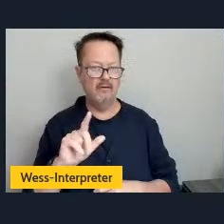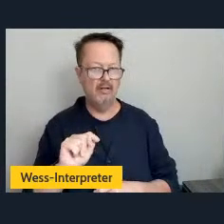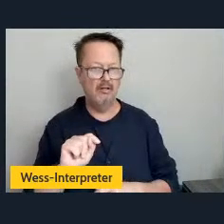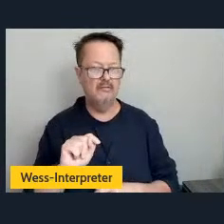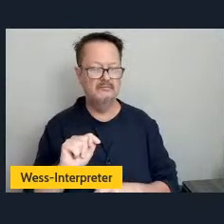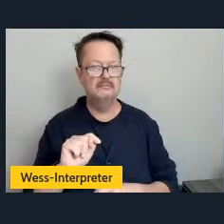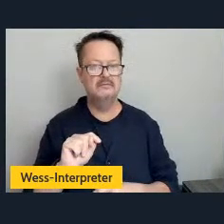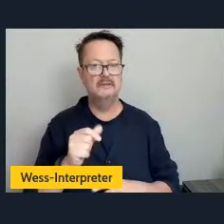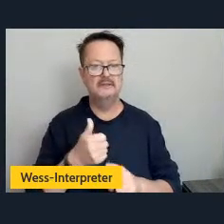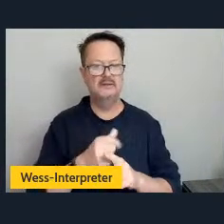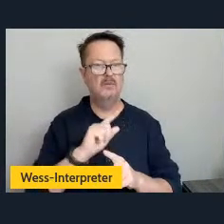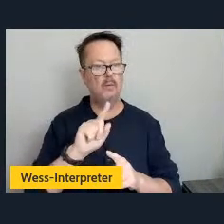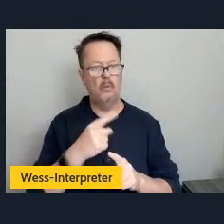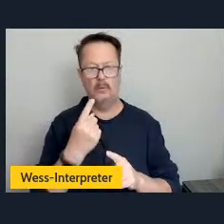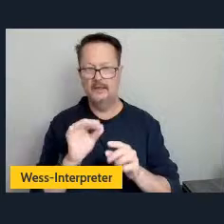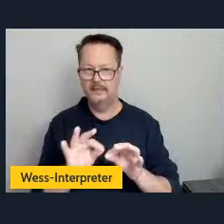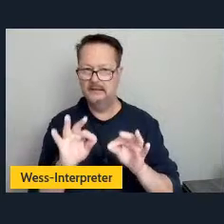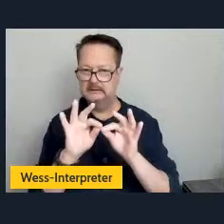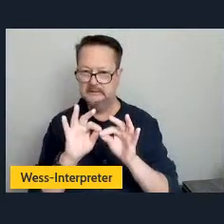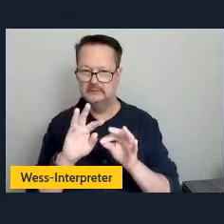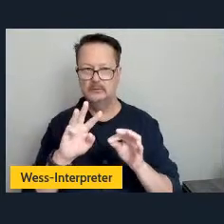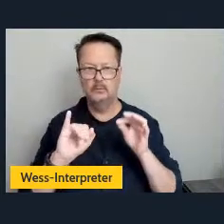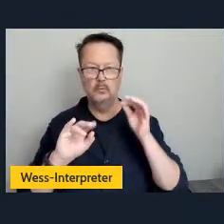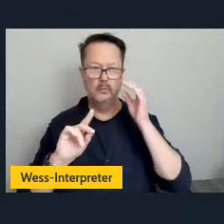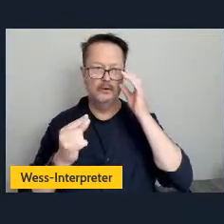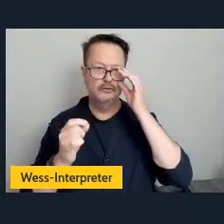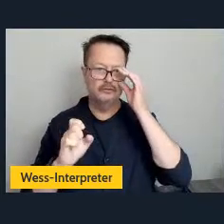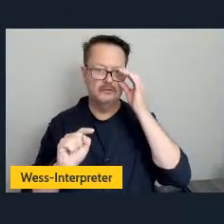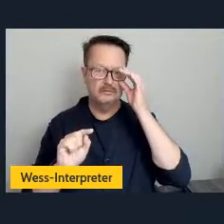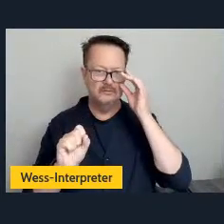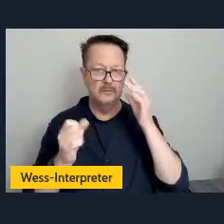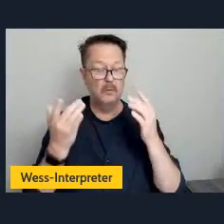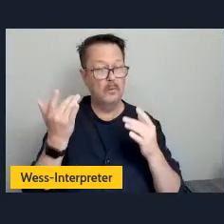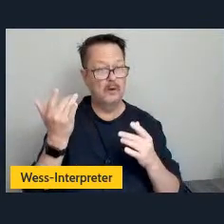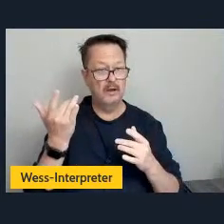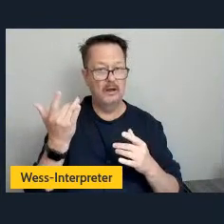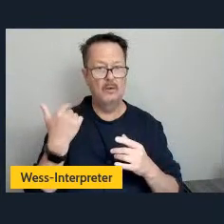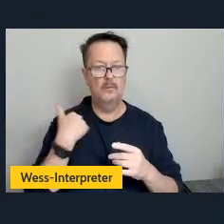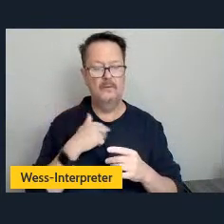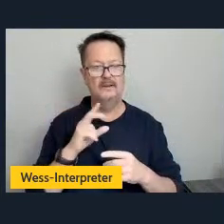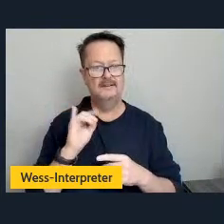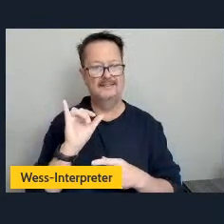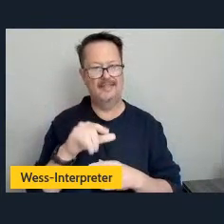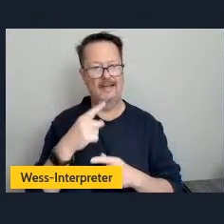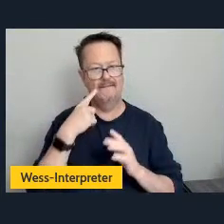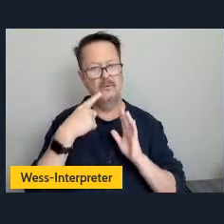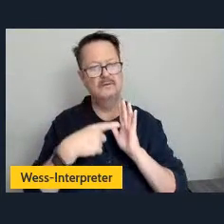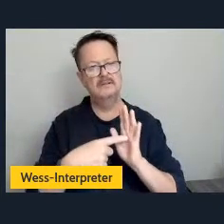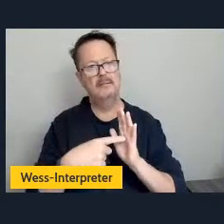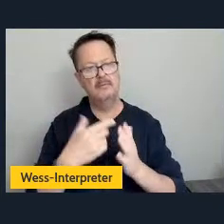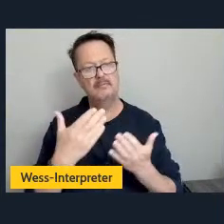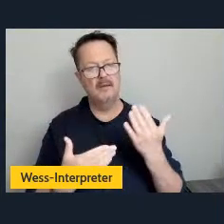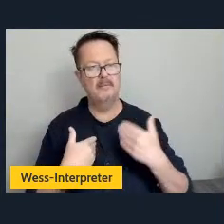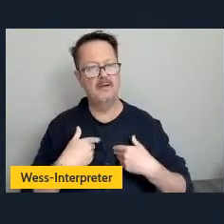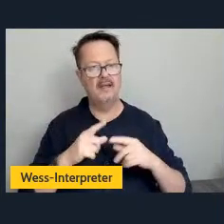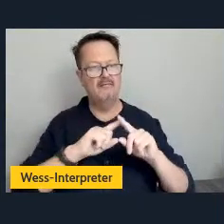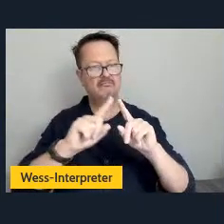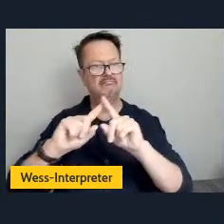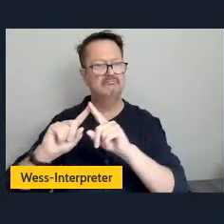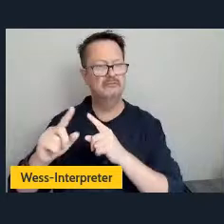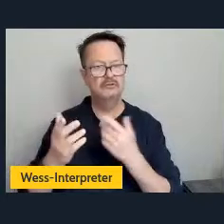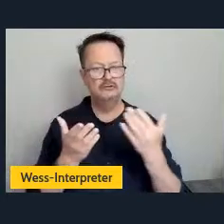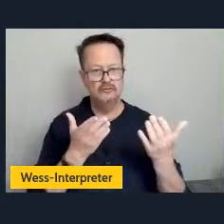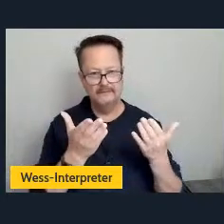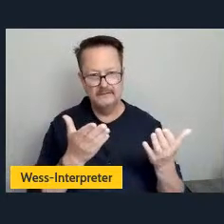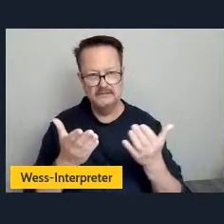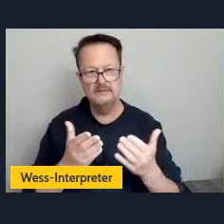It only contains the essential widgets. And why did we do that? So for example, you might have multiple services and you have